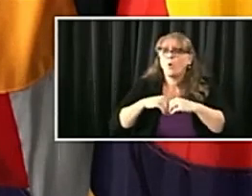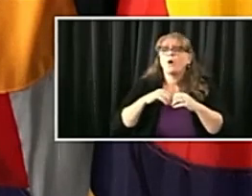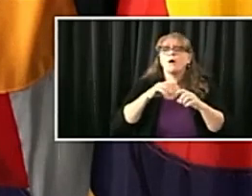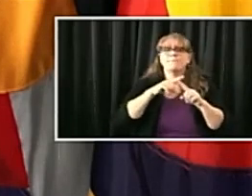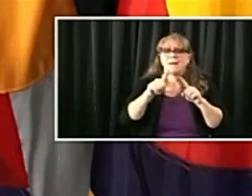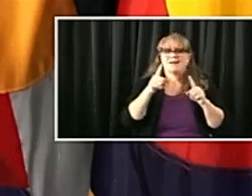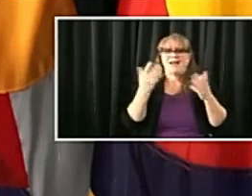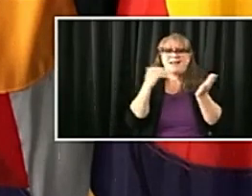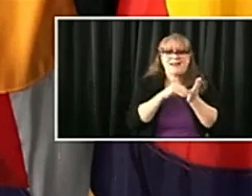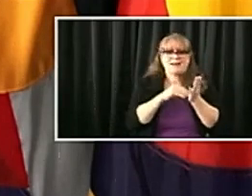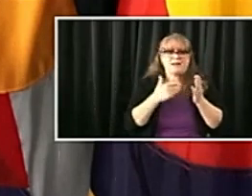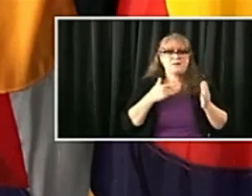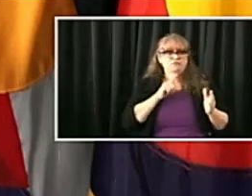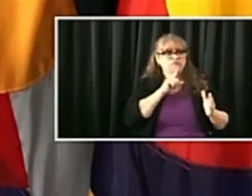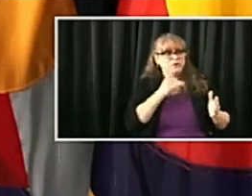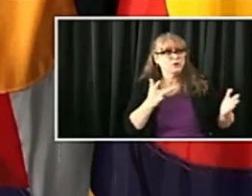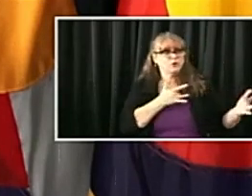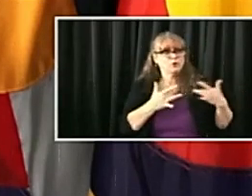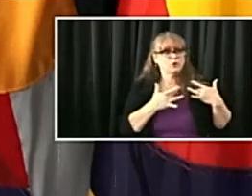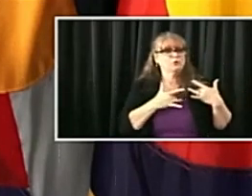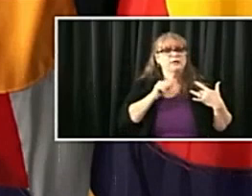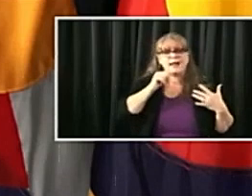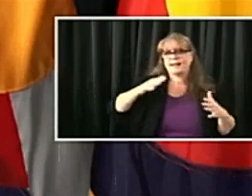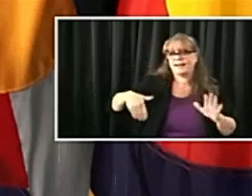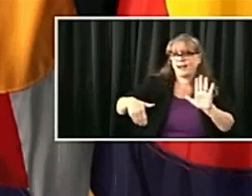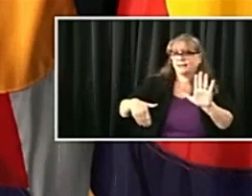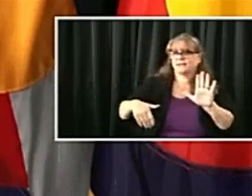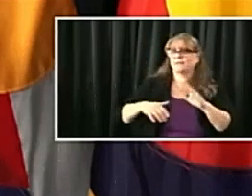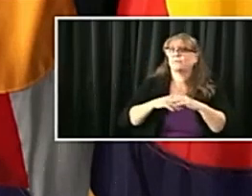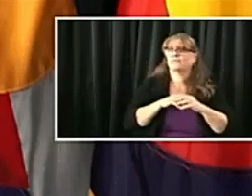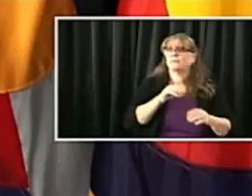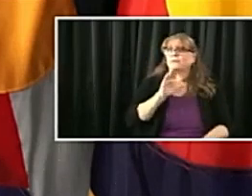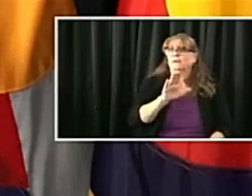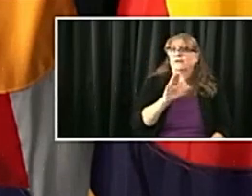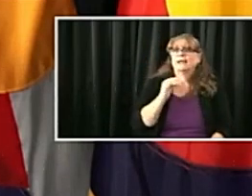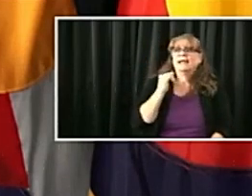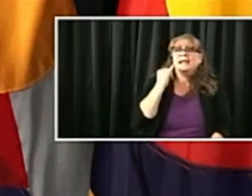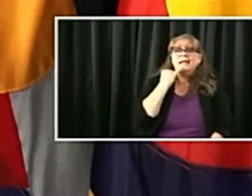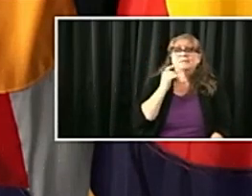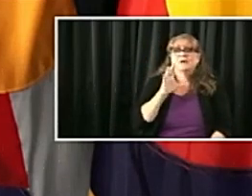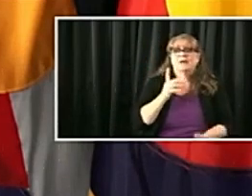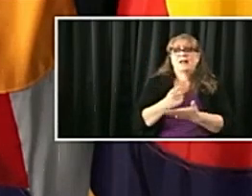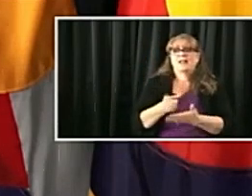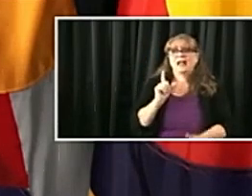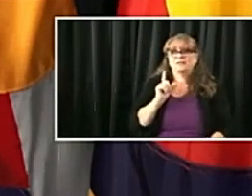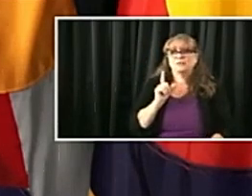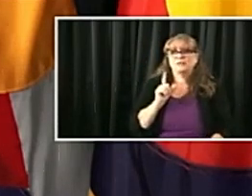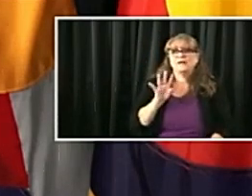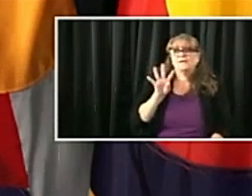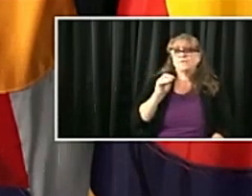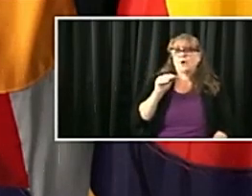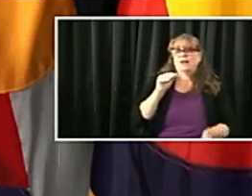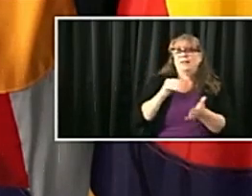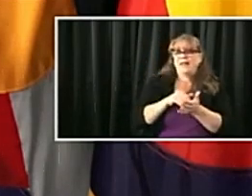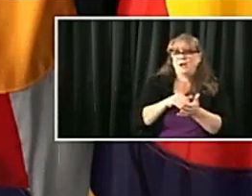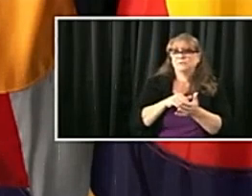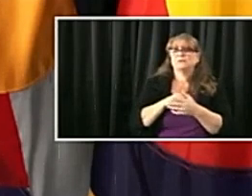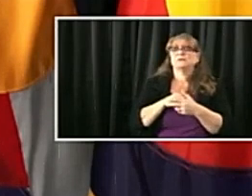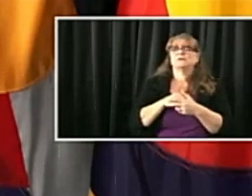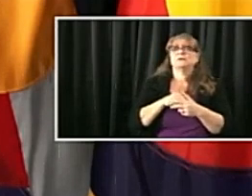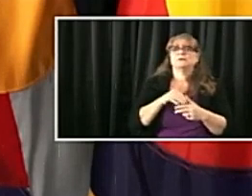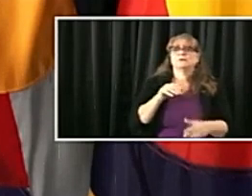real-time management. It led to a surge of 40,000 doses in this last week for first doses. Additional surge this week while moving to